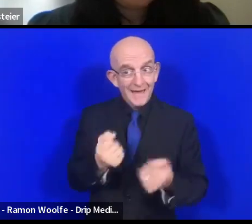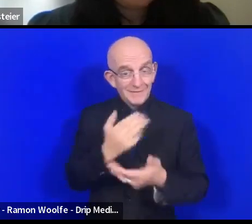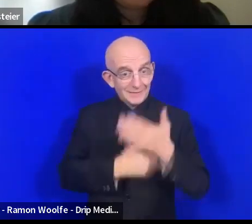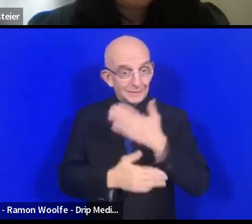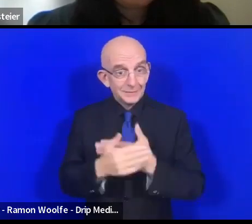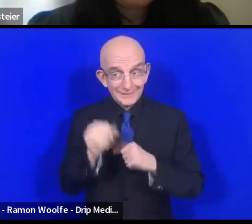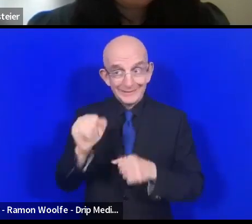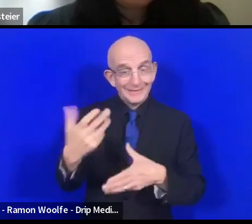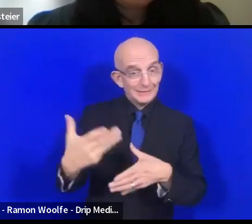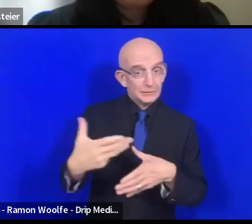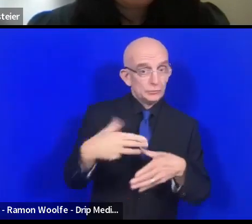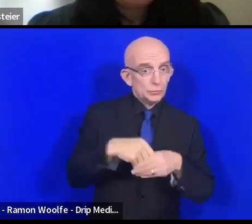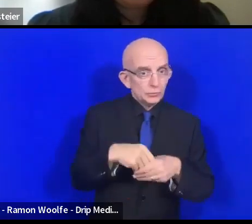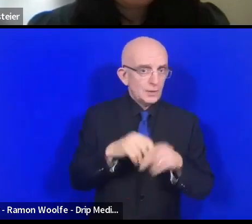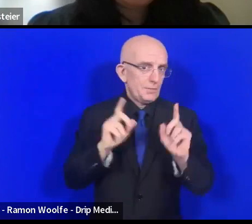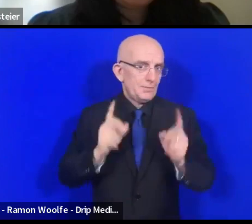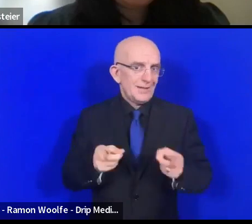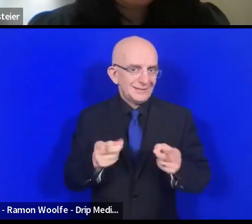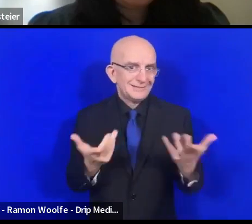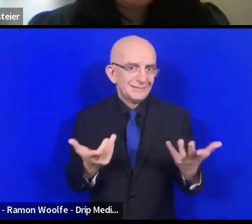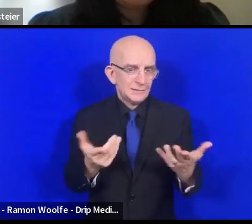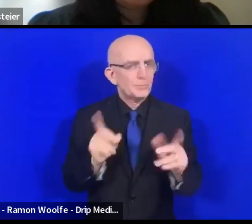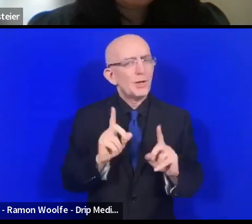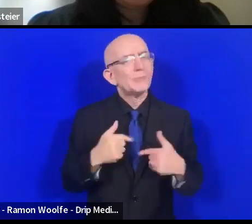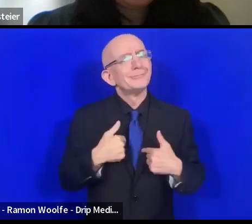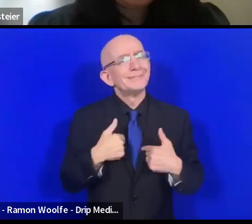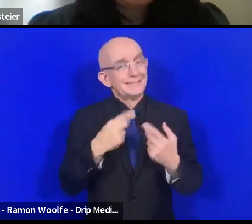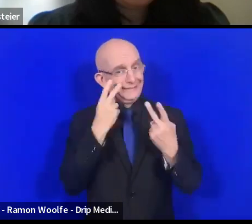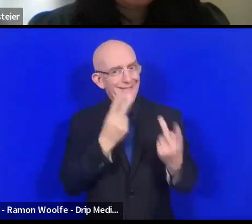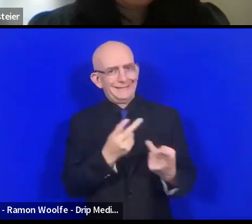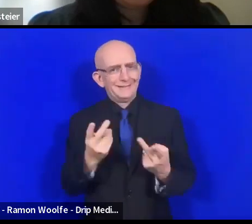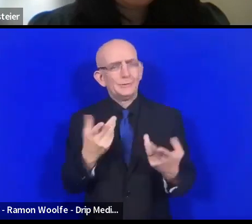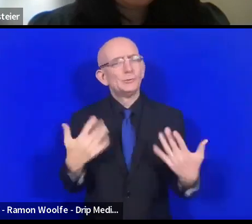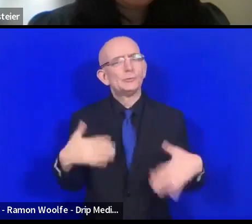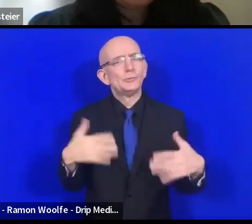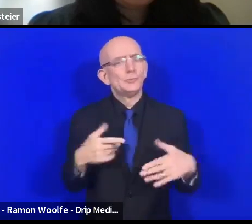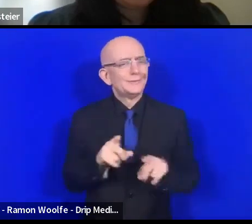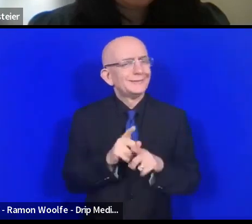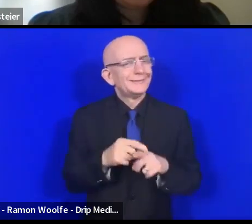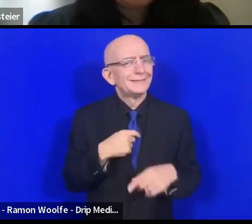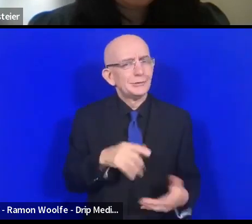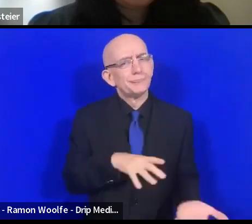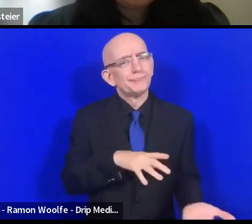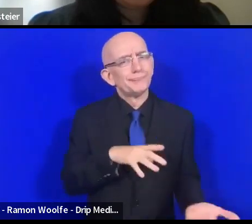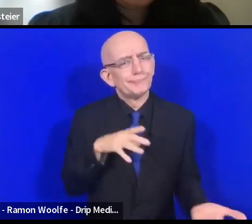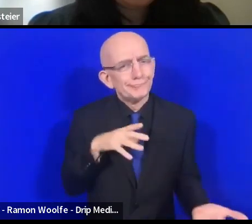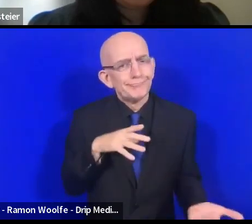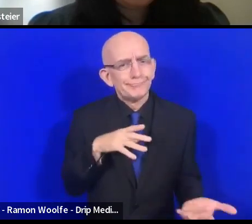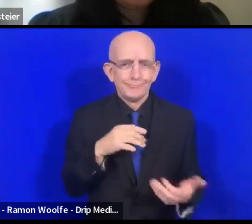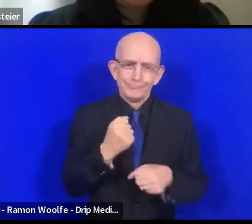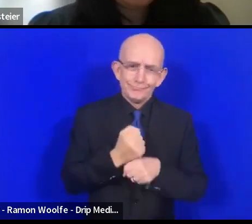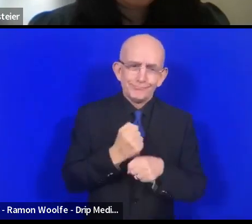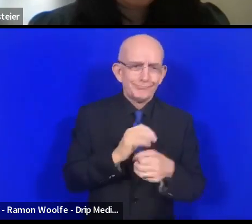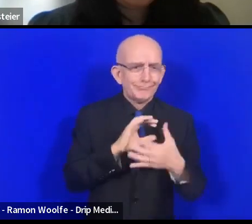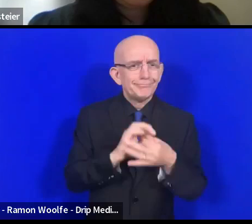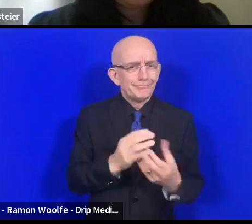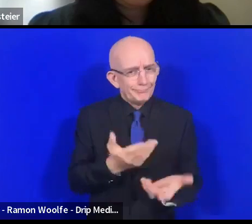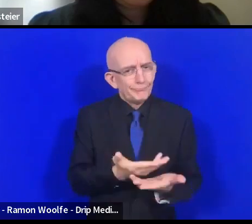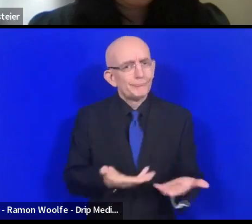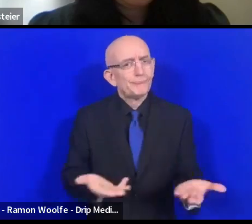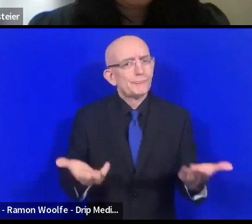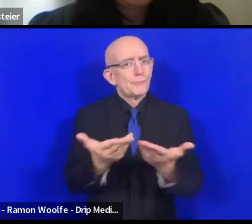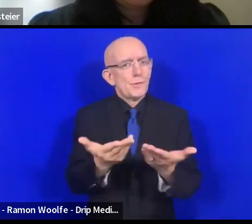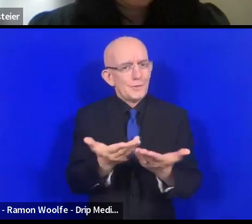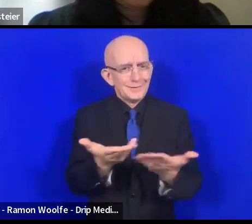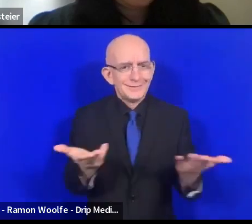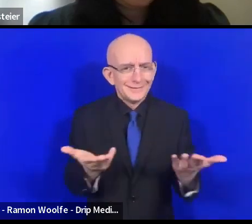work with you and with all of the Women Deliver team, Because as I said earlier, it's not just